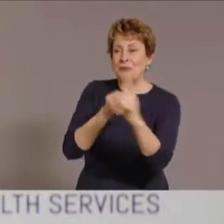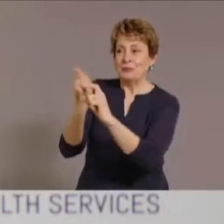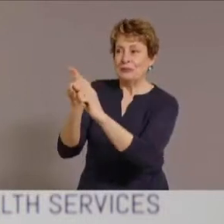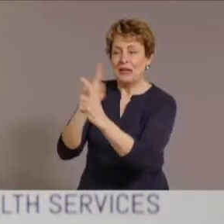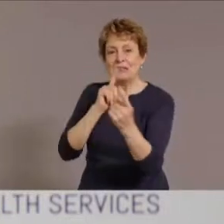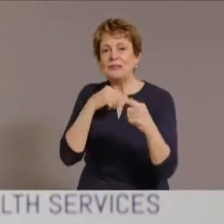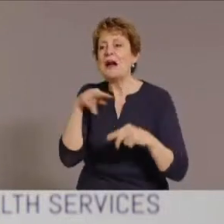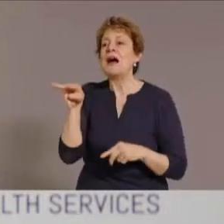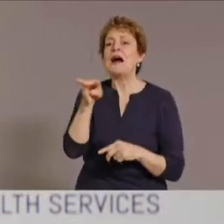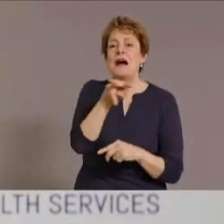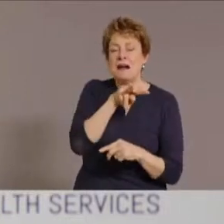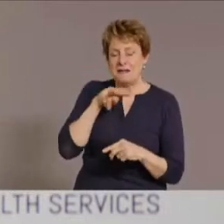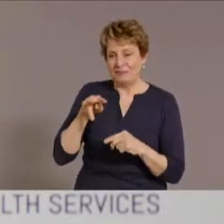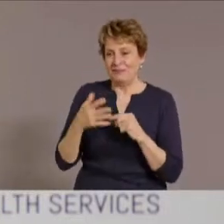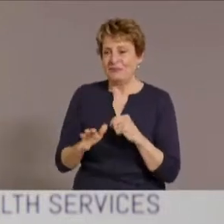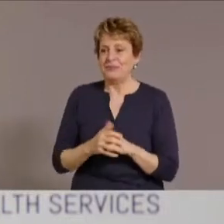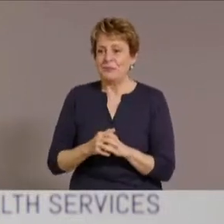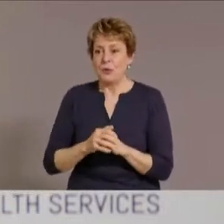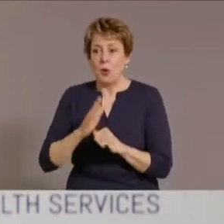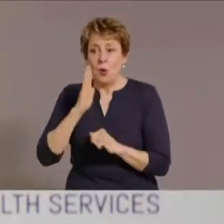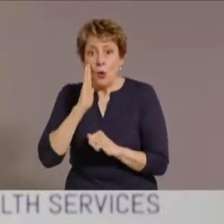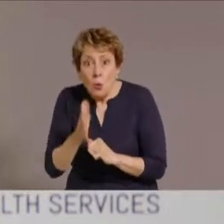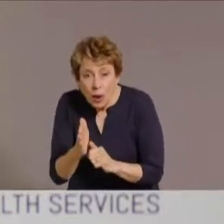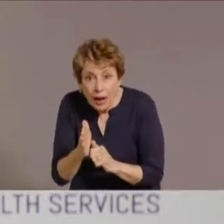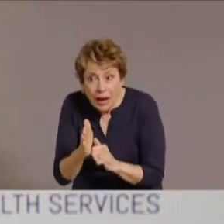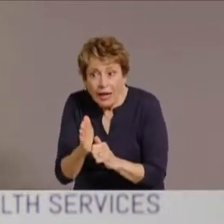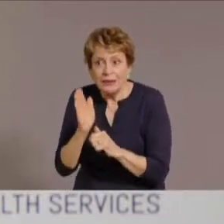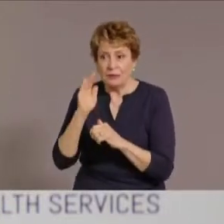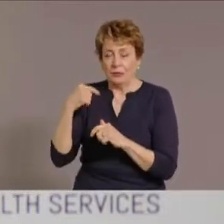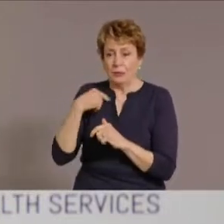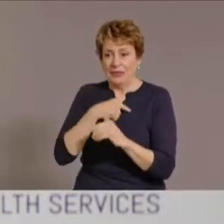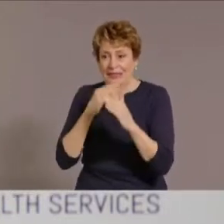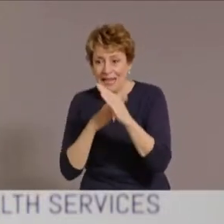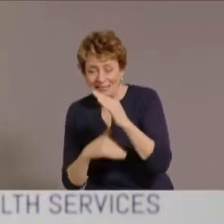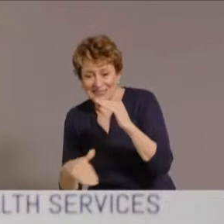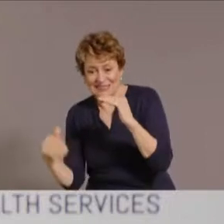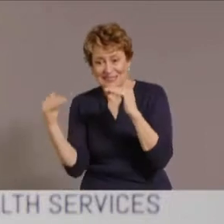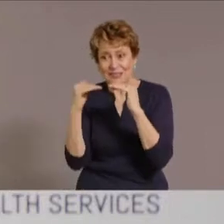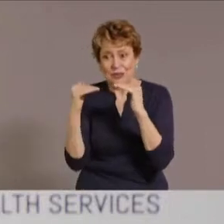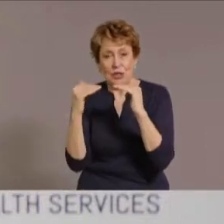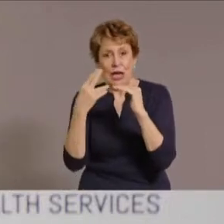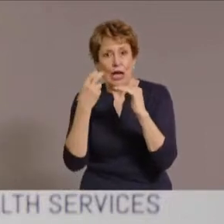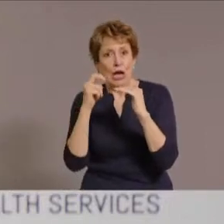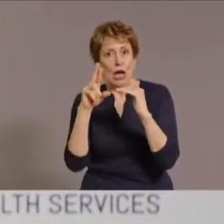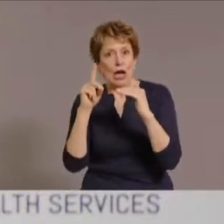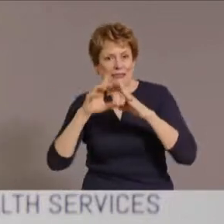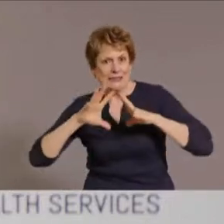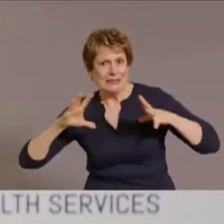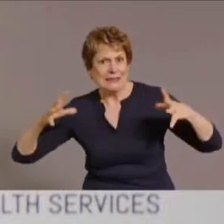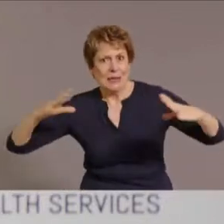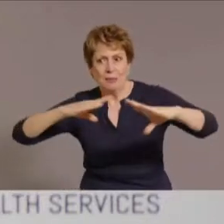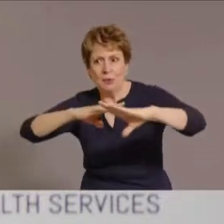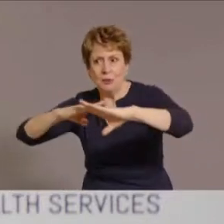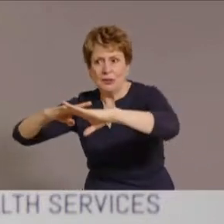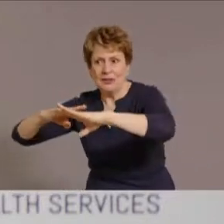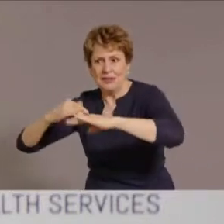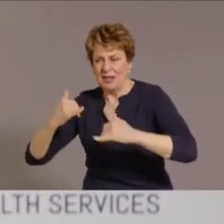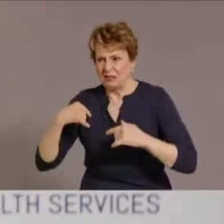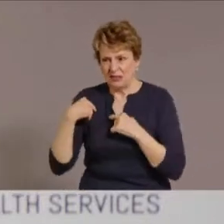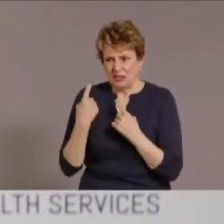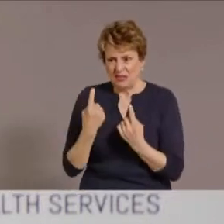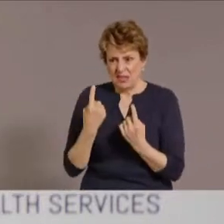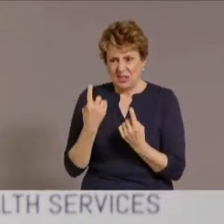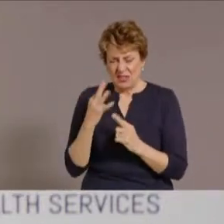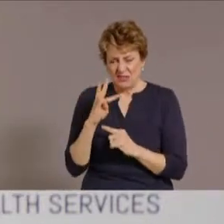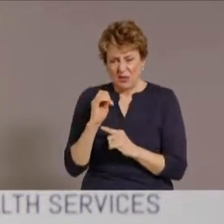make herd immunity? We're at 40% vaccinated, and demand has dropped off drastically for the vaccines.